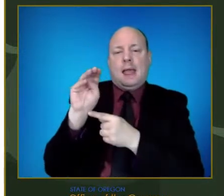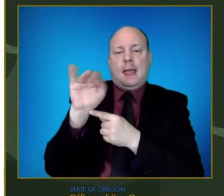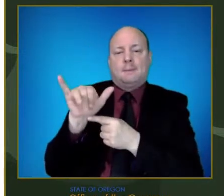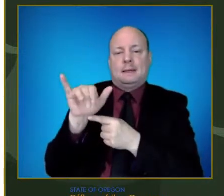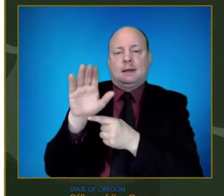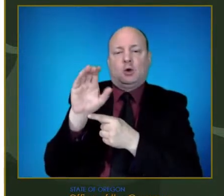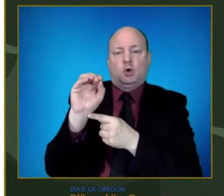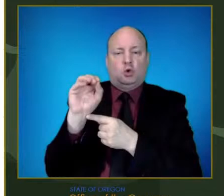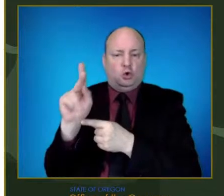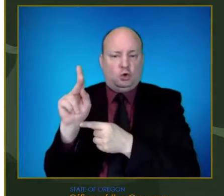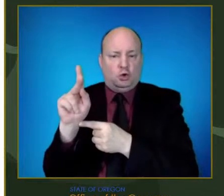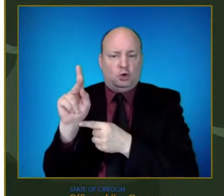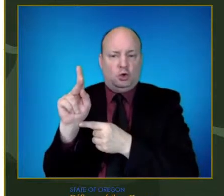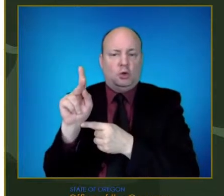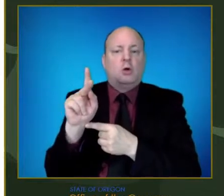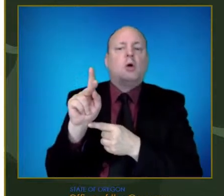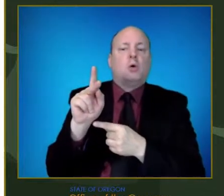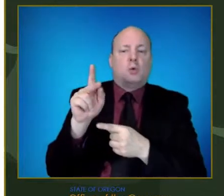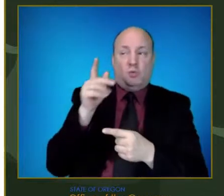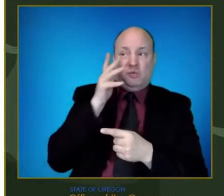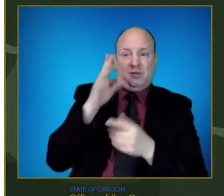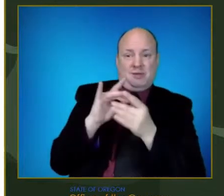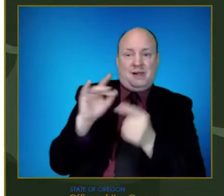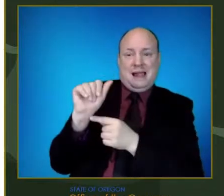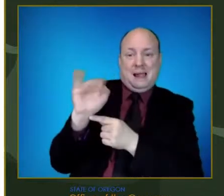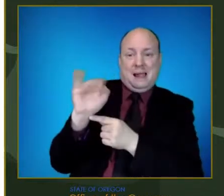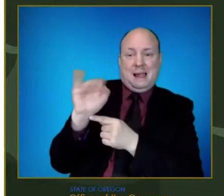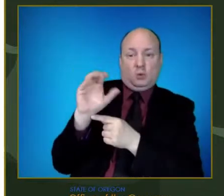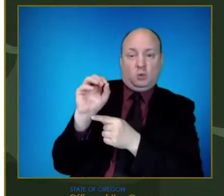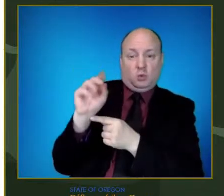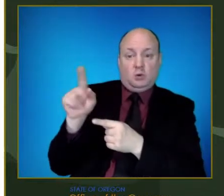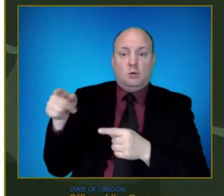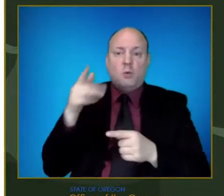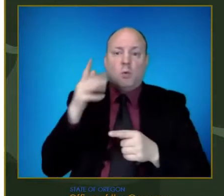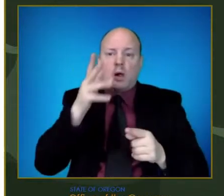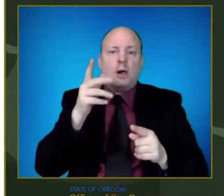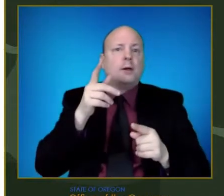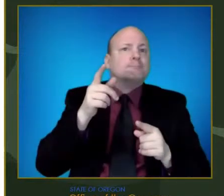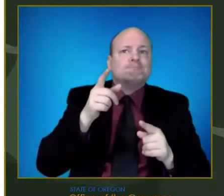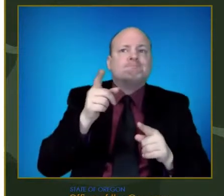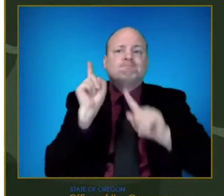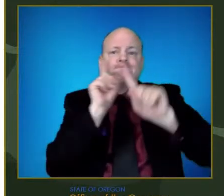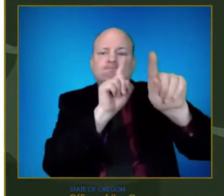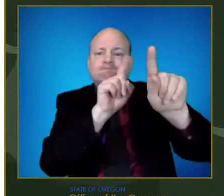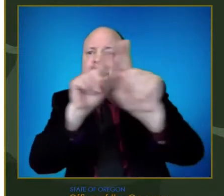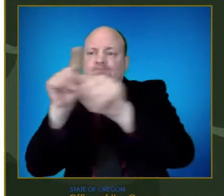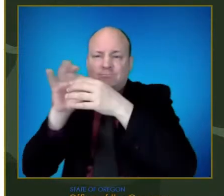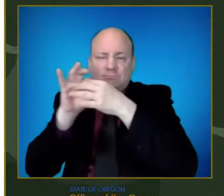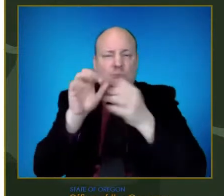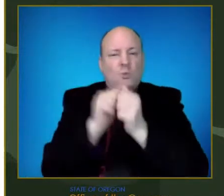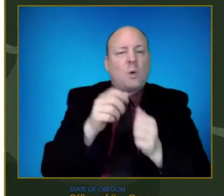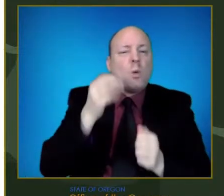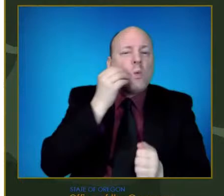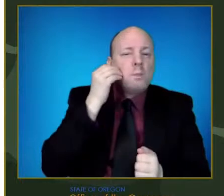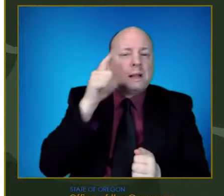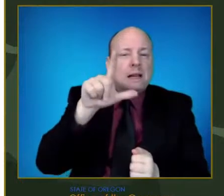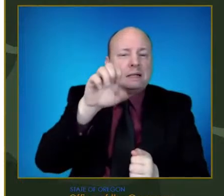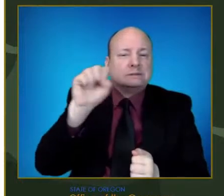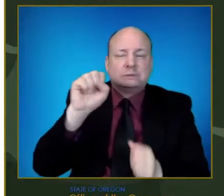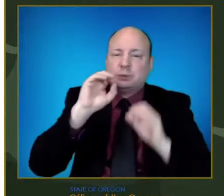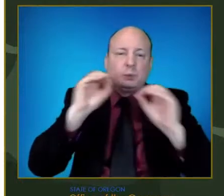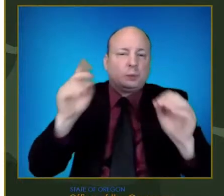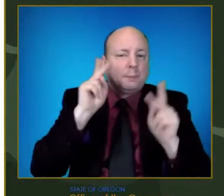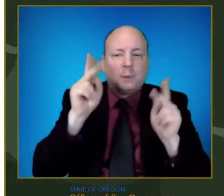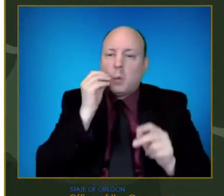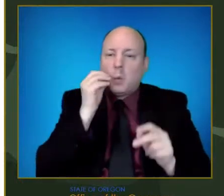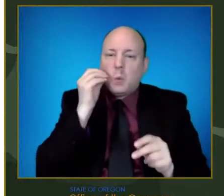encampment. While she was there, she offered COVID vaccines to the people living in the encampment. That day, she vaccinated 12 people who were at risk, but